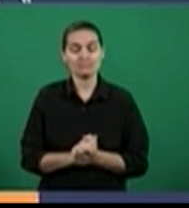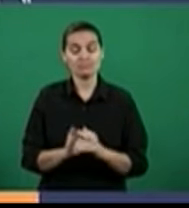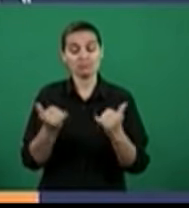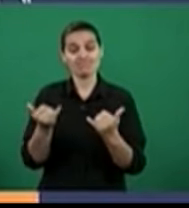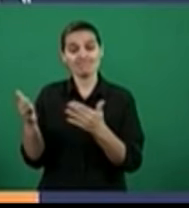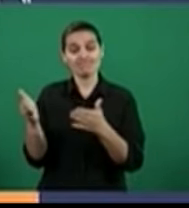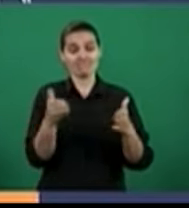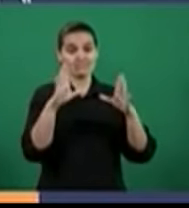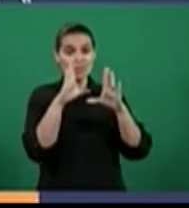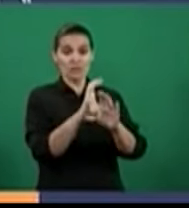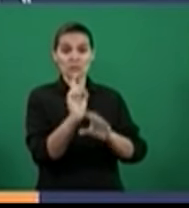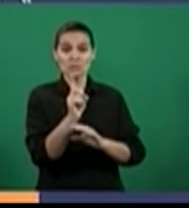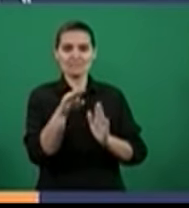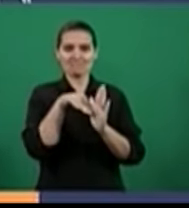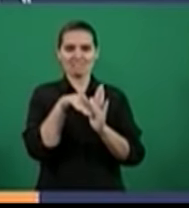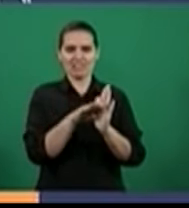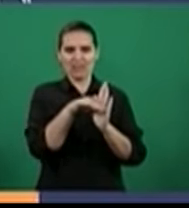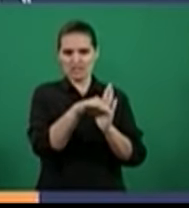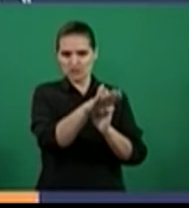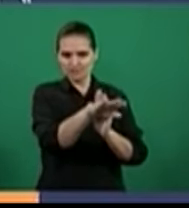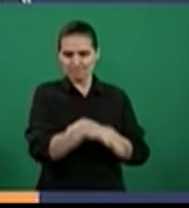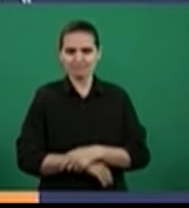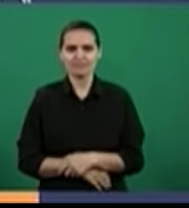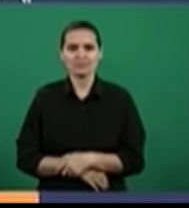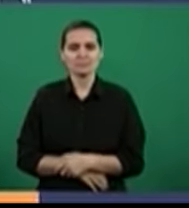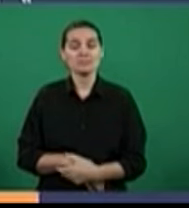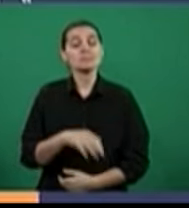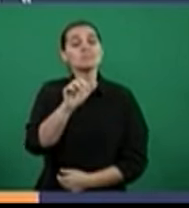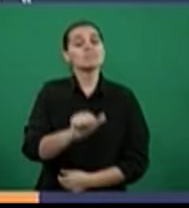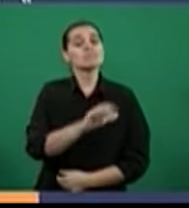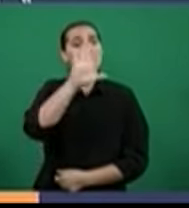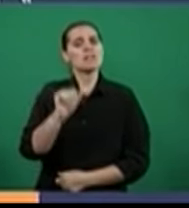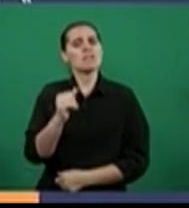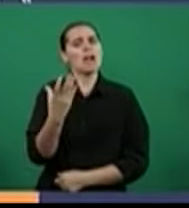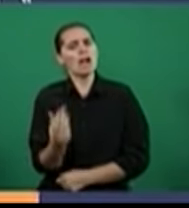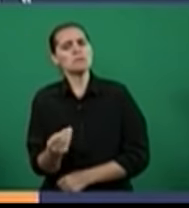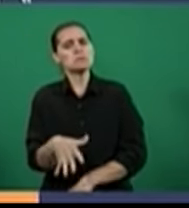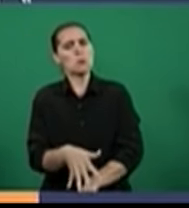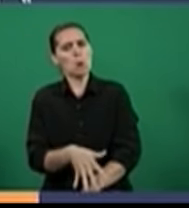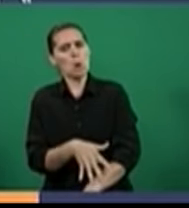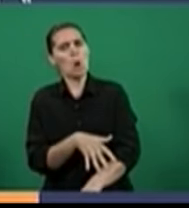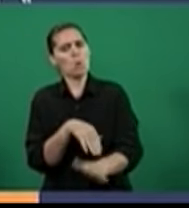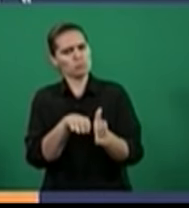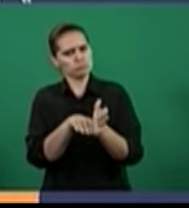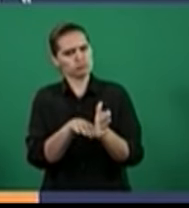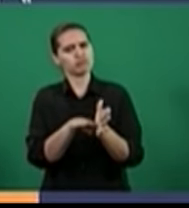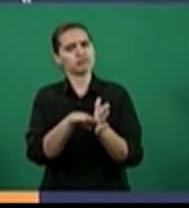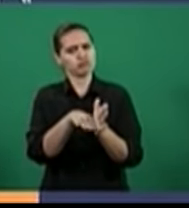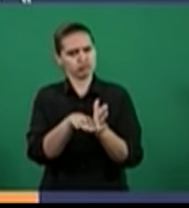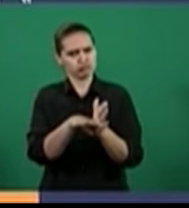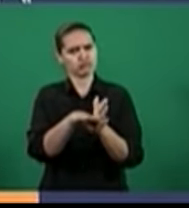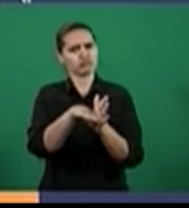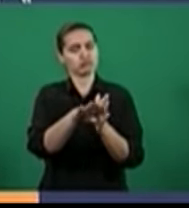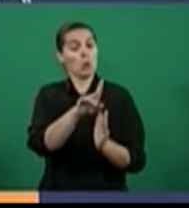Turning to inflation, South Africa had a more gradual acceleration in inflation than many peer